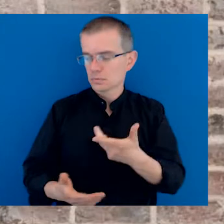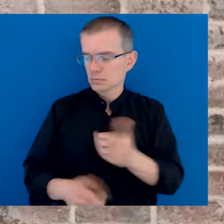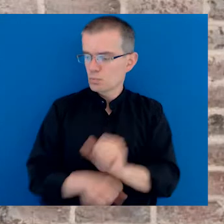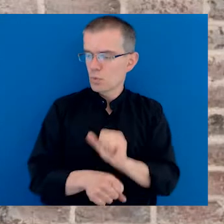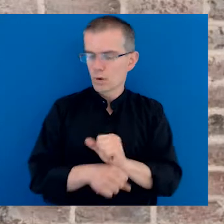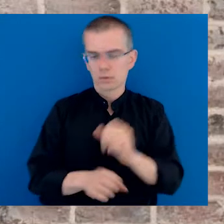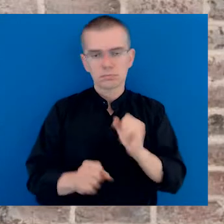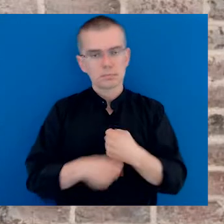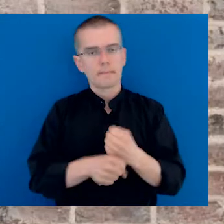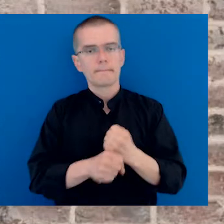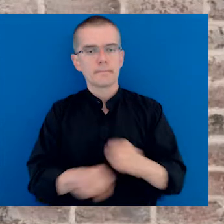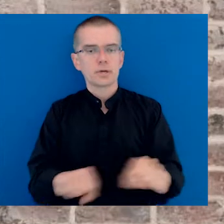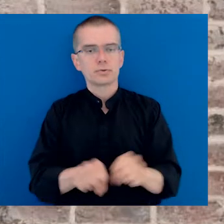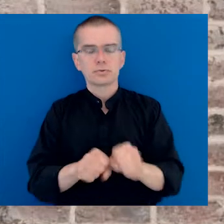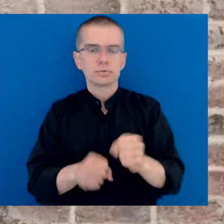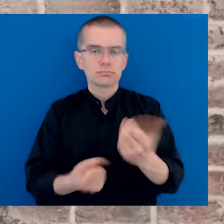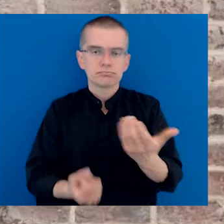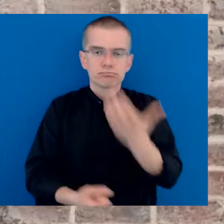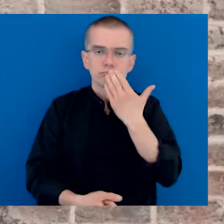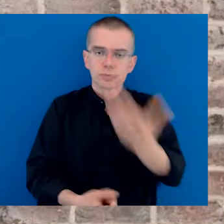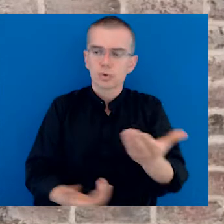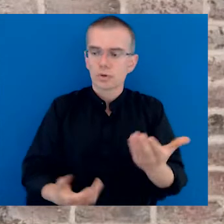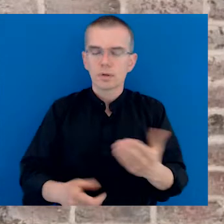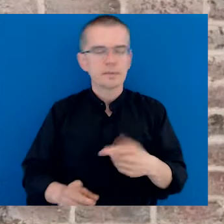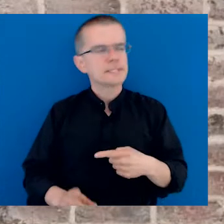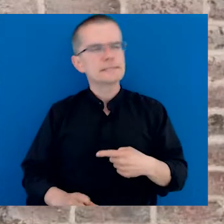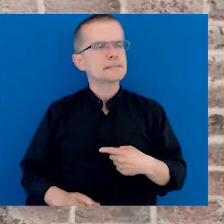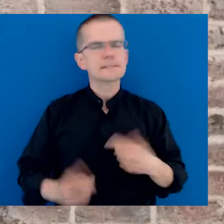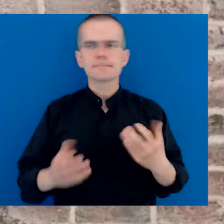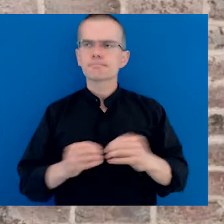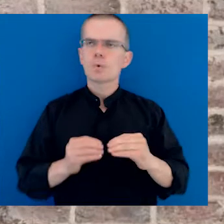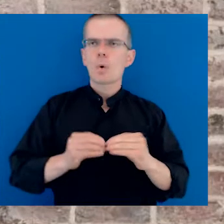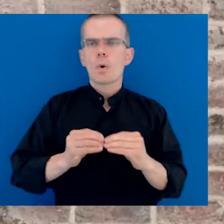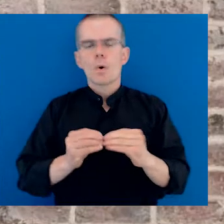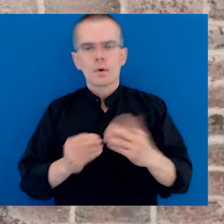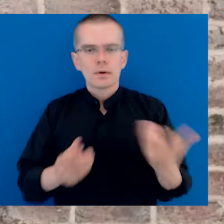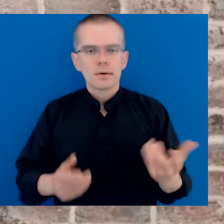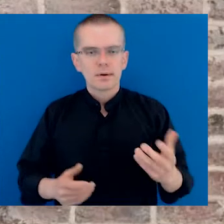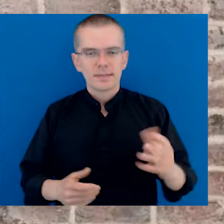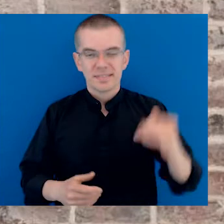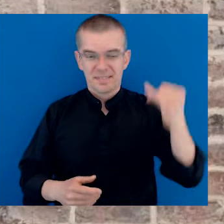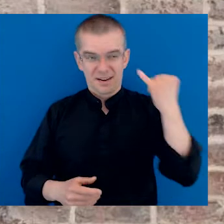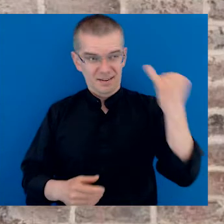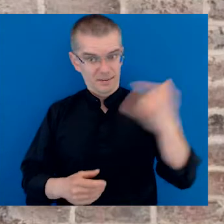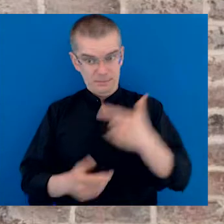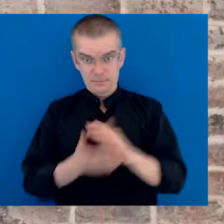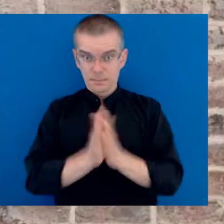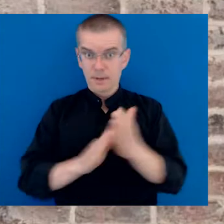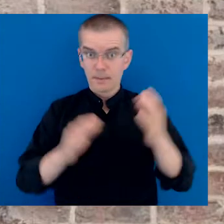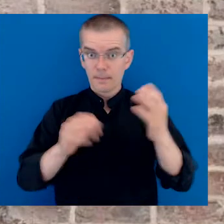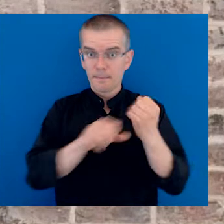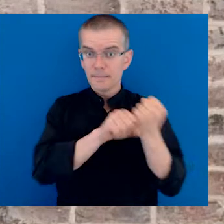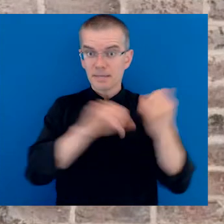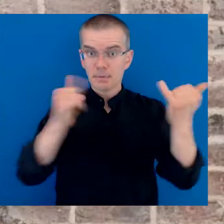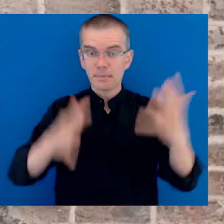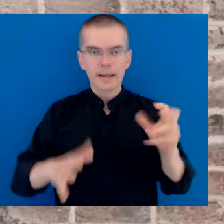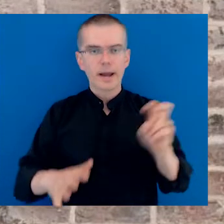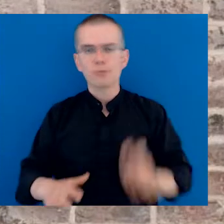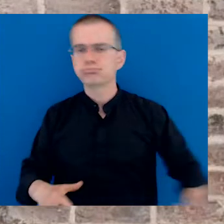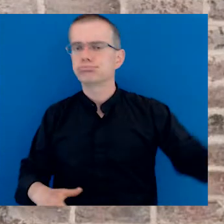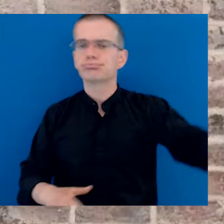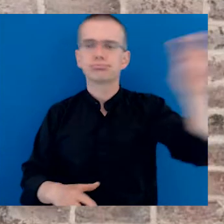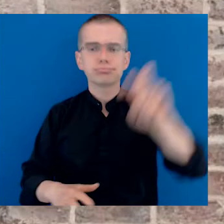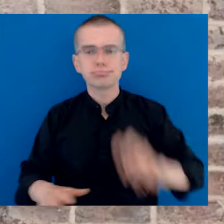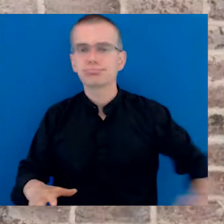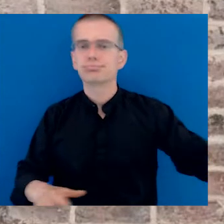shoes. That would be his good life. And he wanted more. I mean, this idea of being a baseball player and going out and traveling